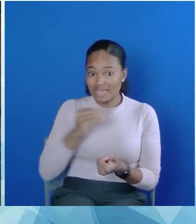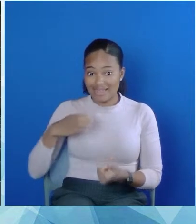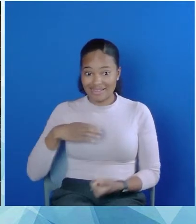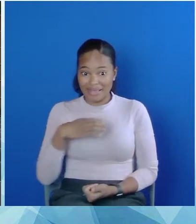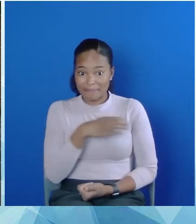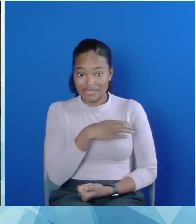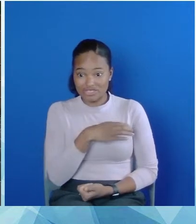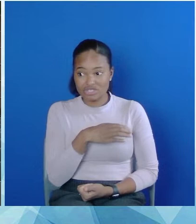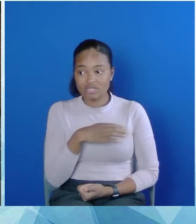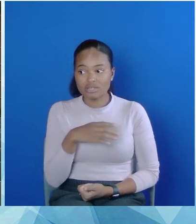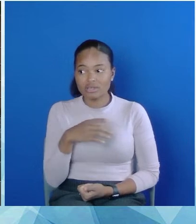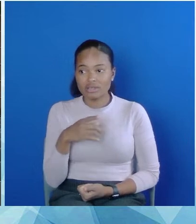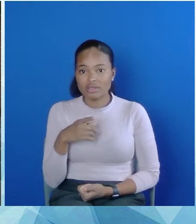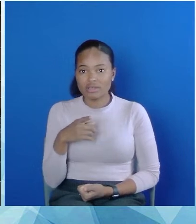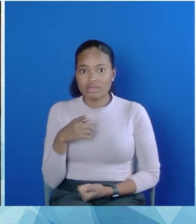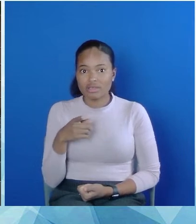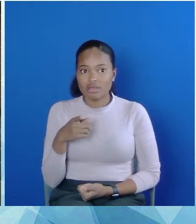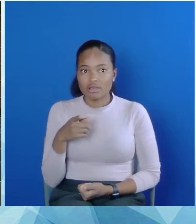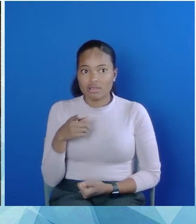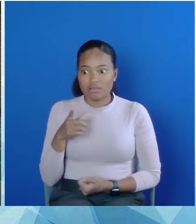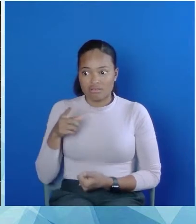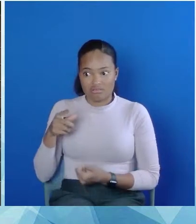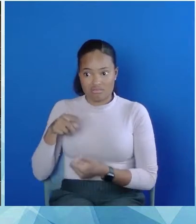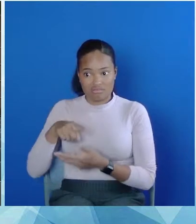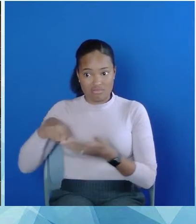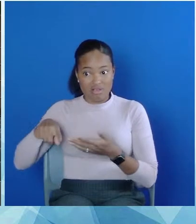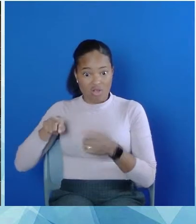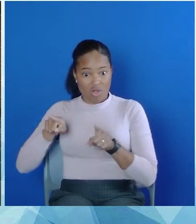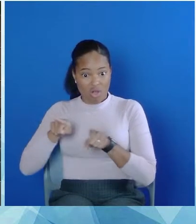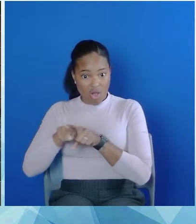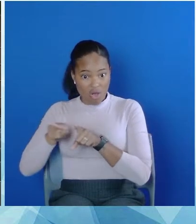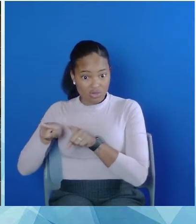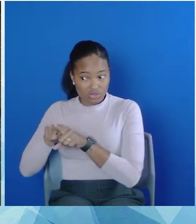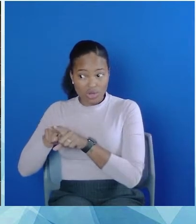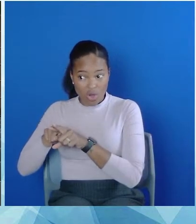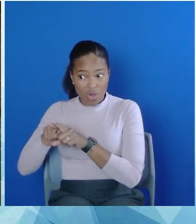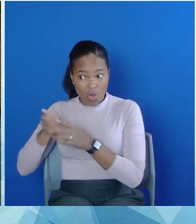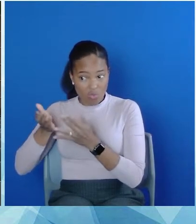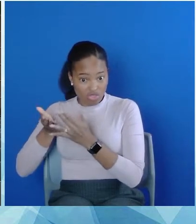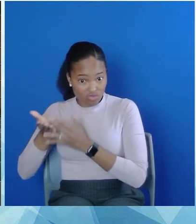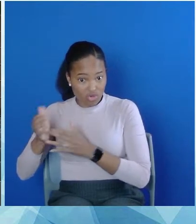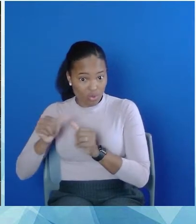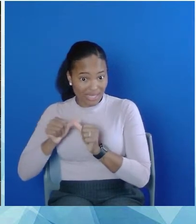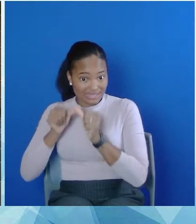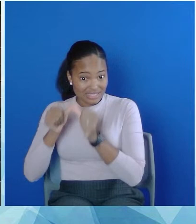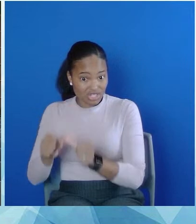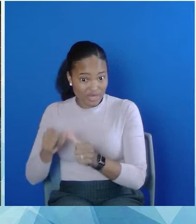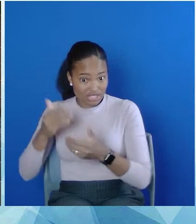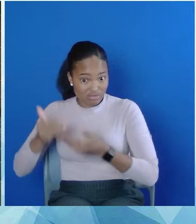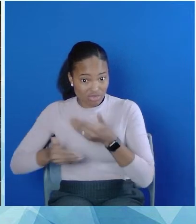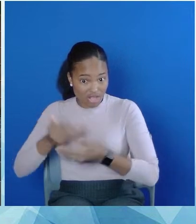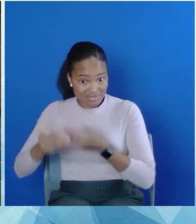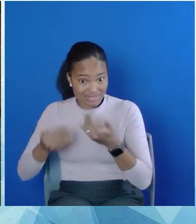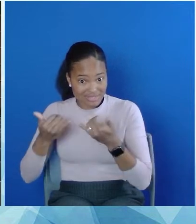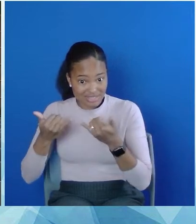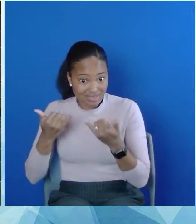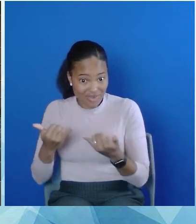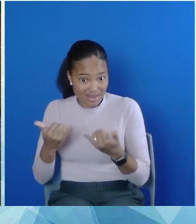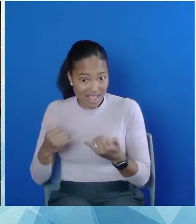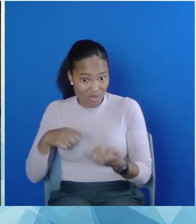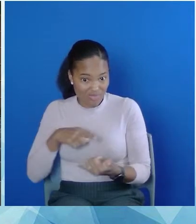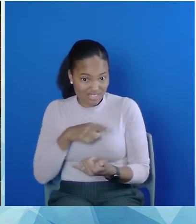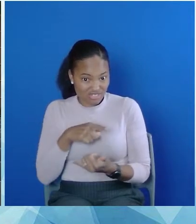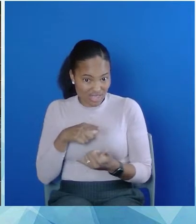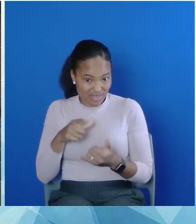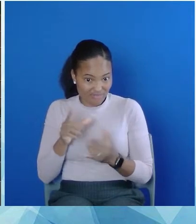that are also going through the continuation process this legislative session, and none